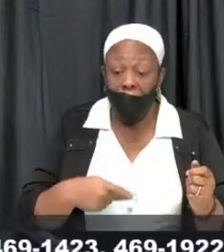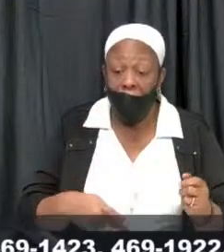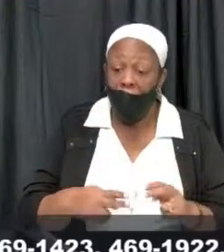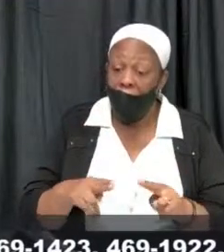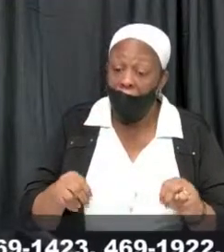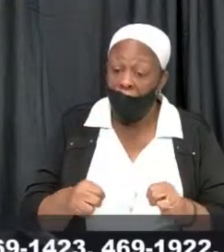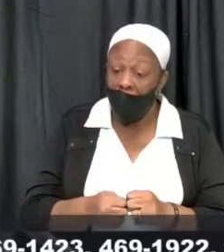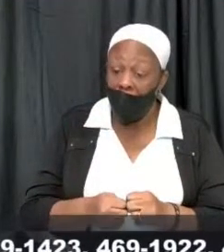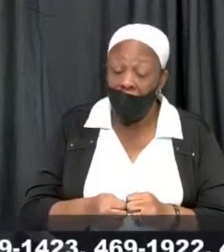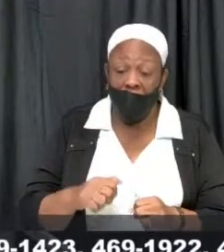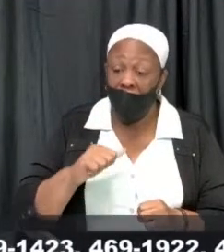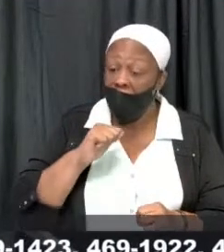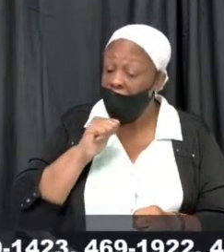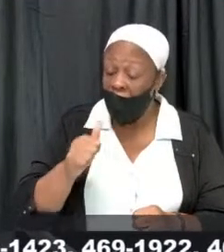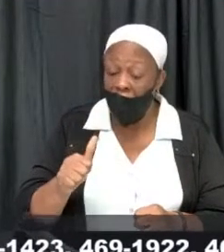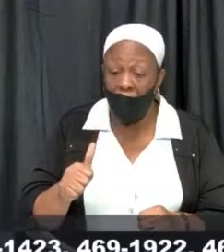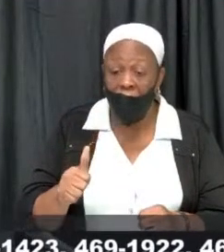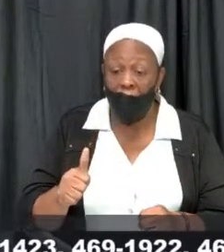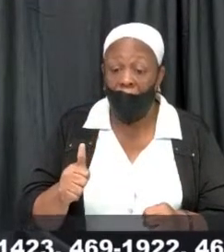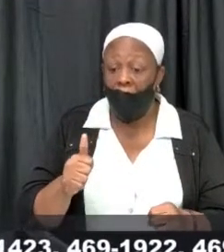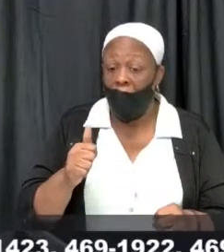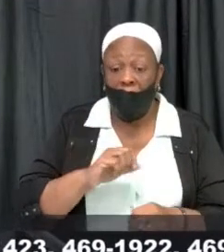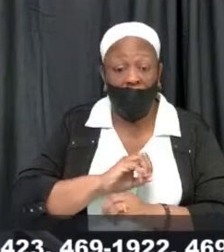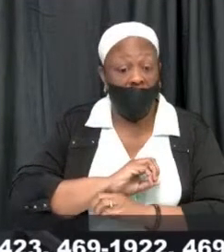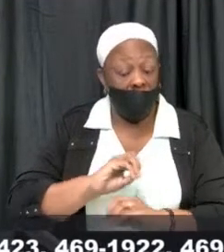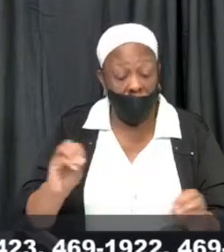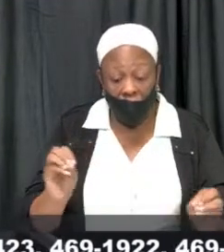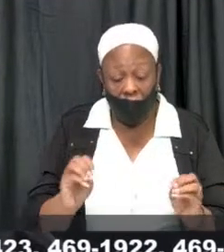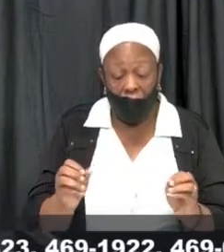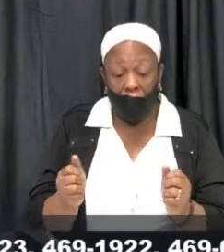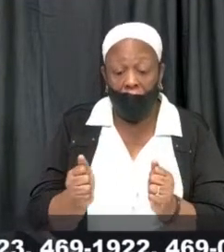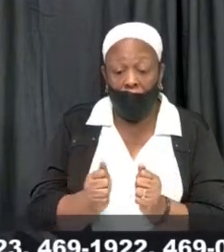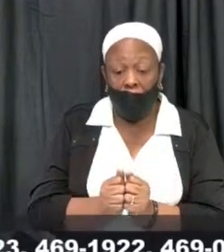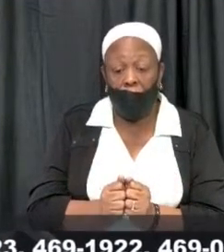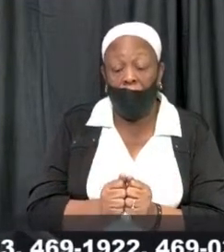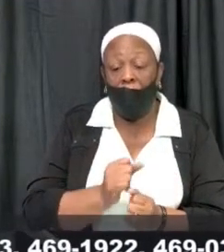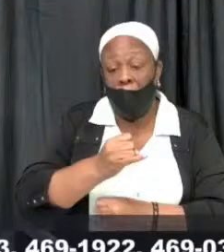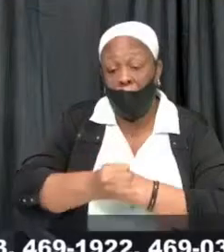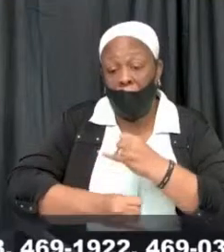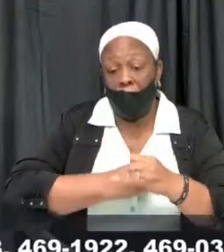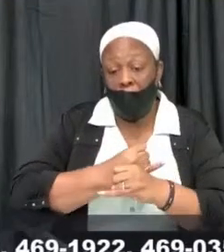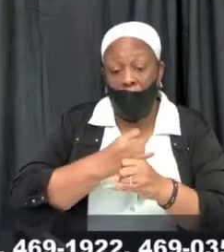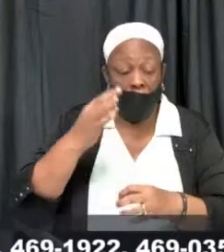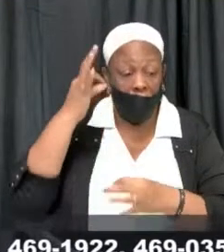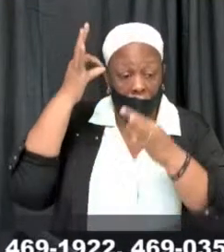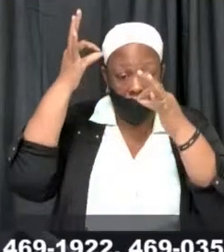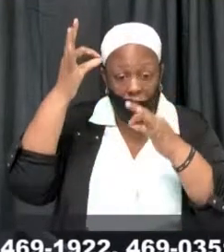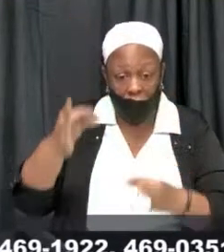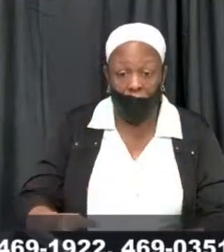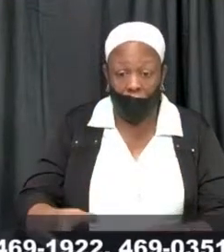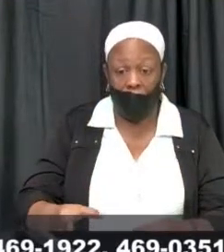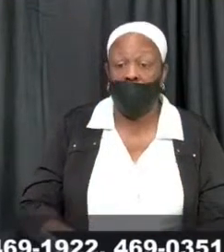not involved in any matter before the International Criminal Court.